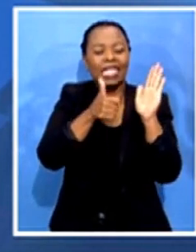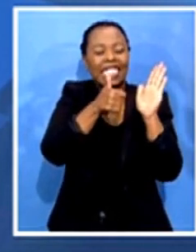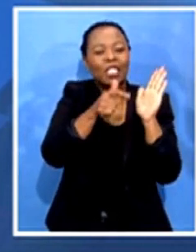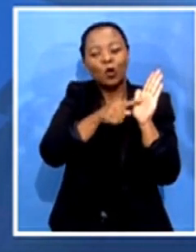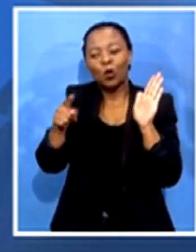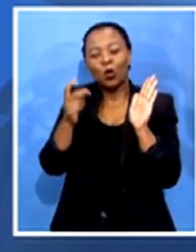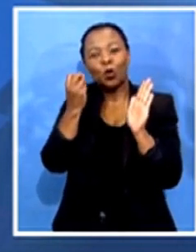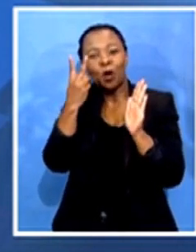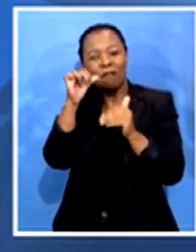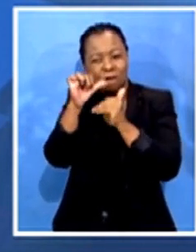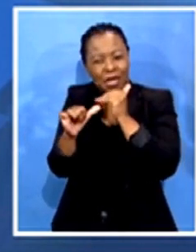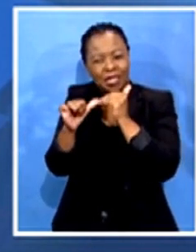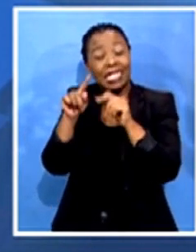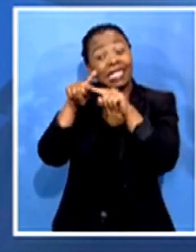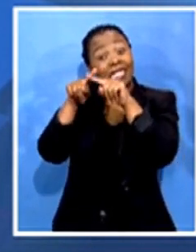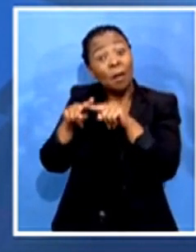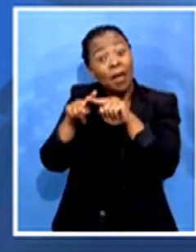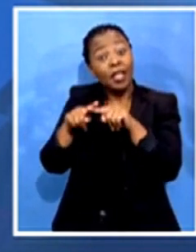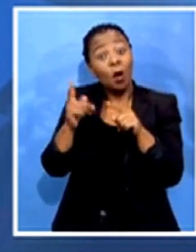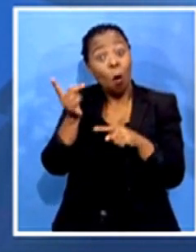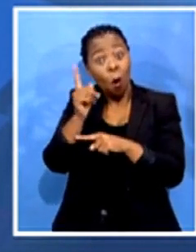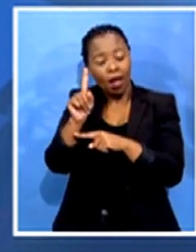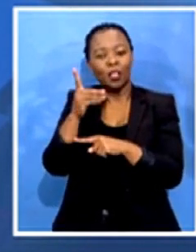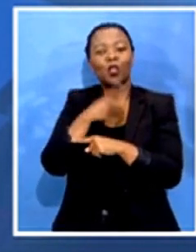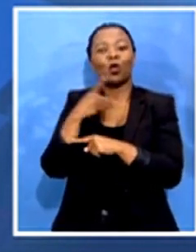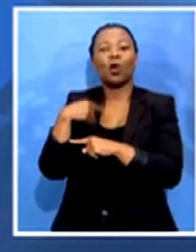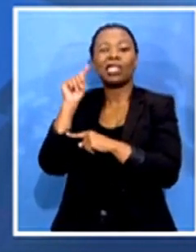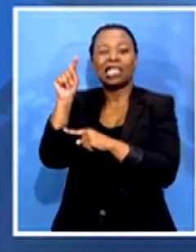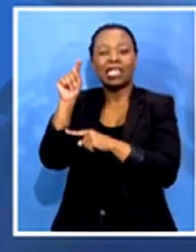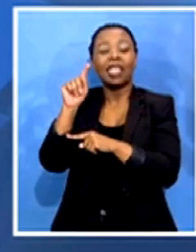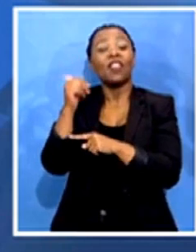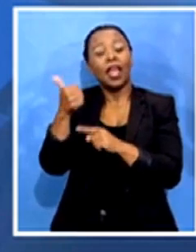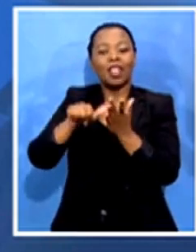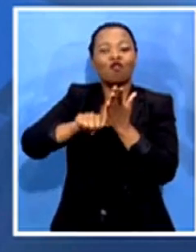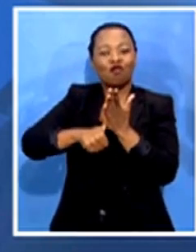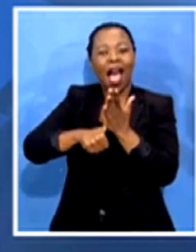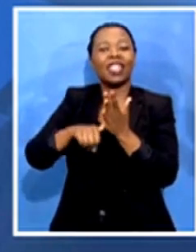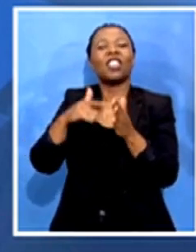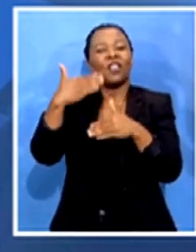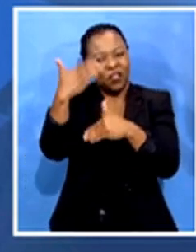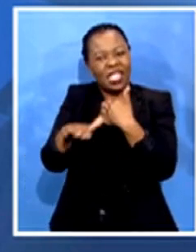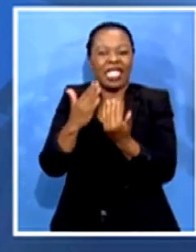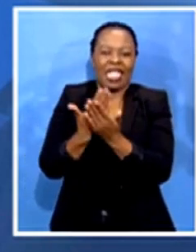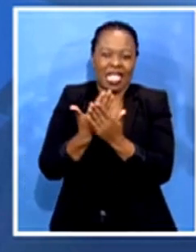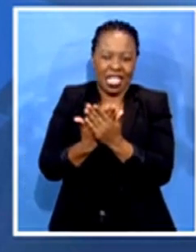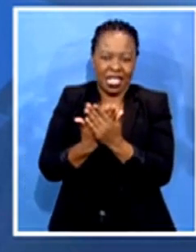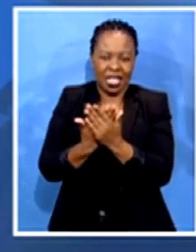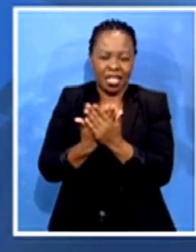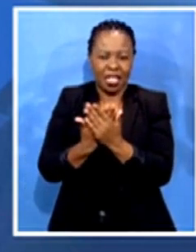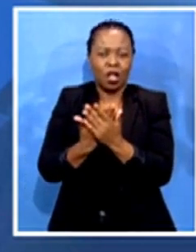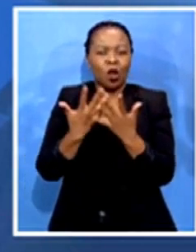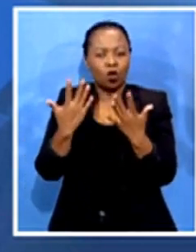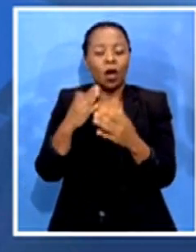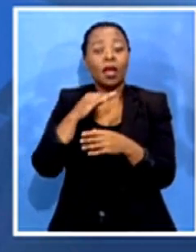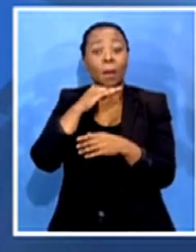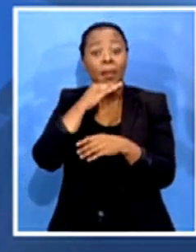on, your grant would then lapse. So it's because these have lapsed because the period has not been extended.